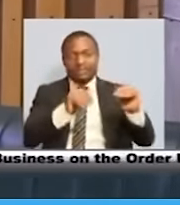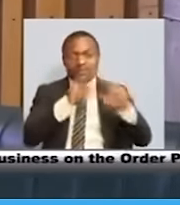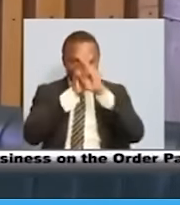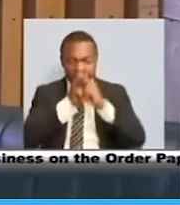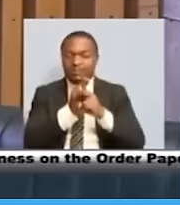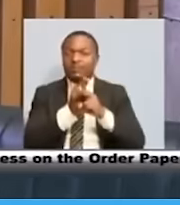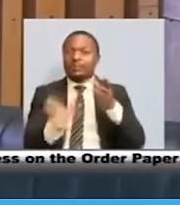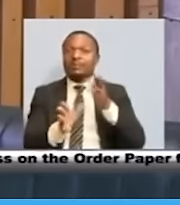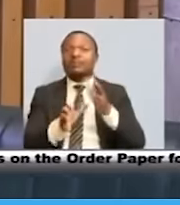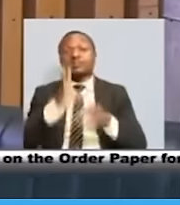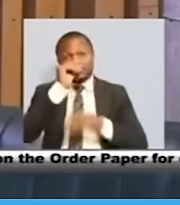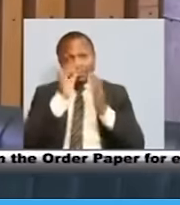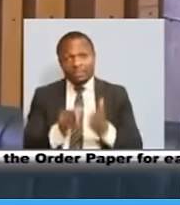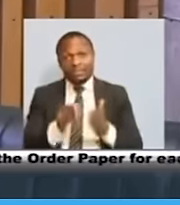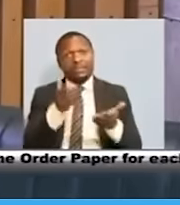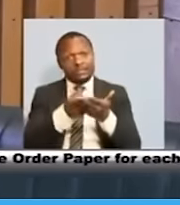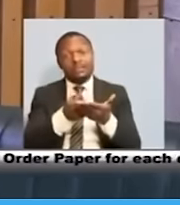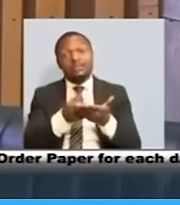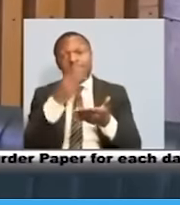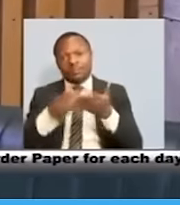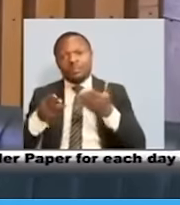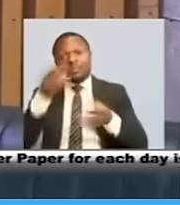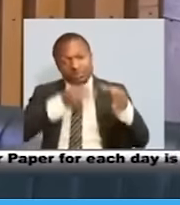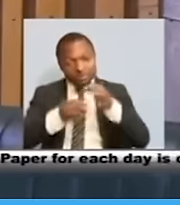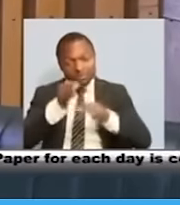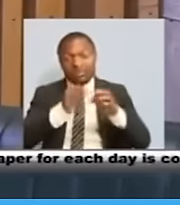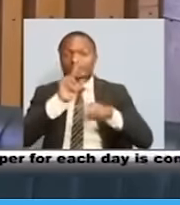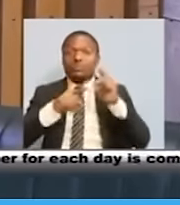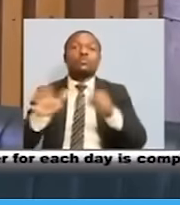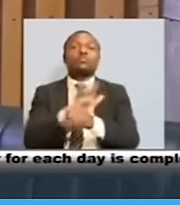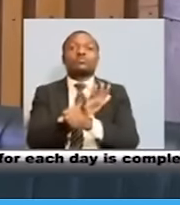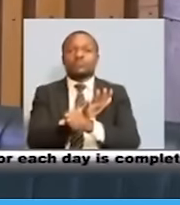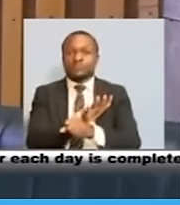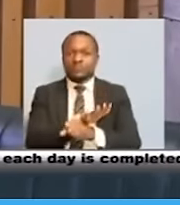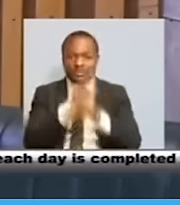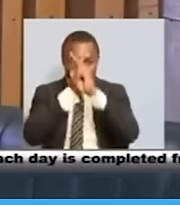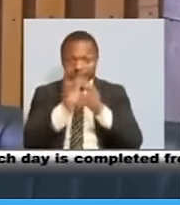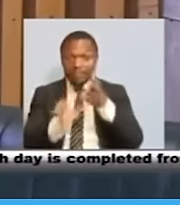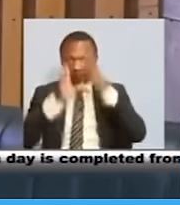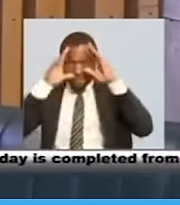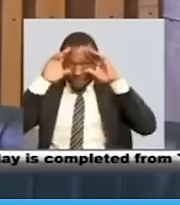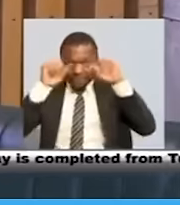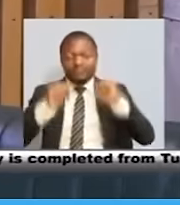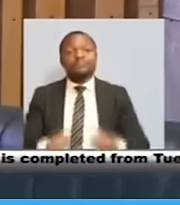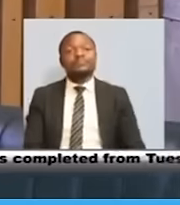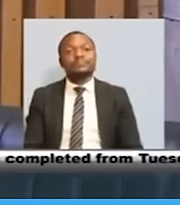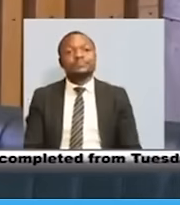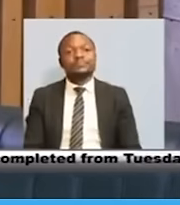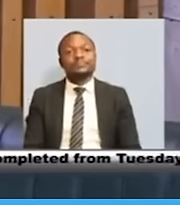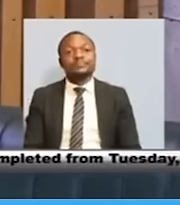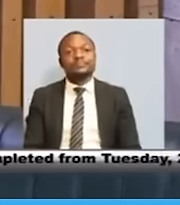are the matters that we'd want to go and explain to our people adequately. Your Honor, the Vice President,